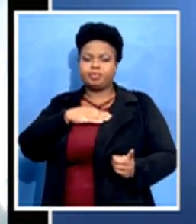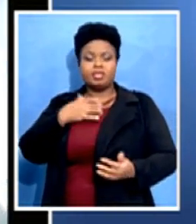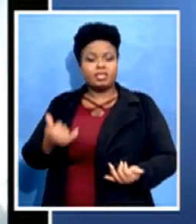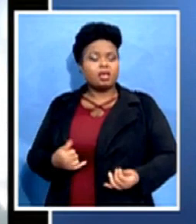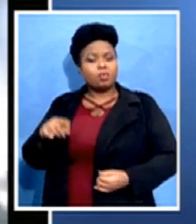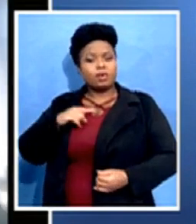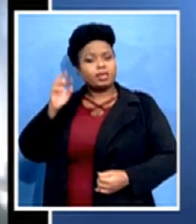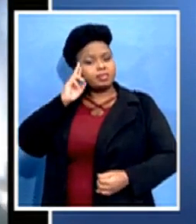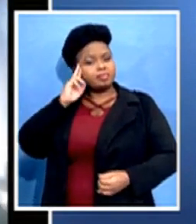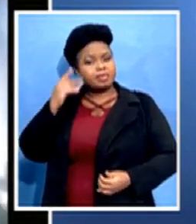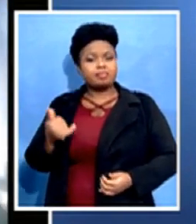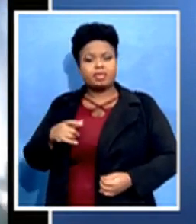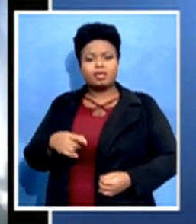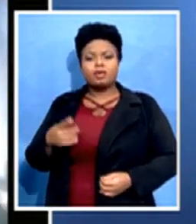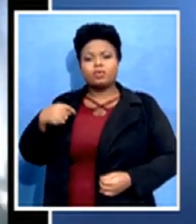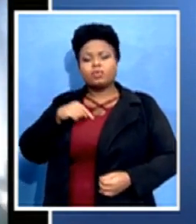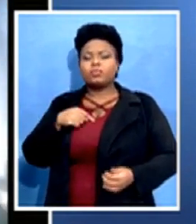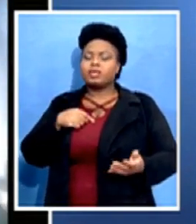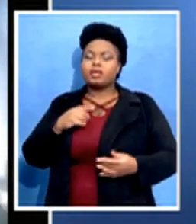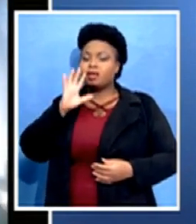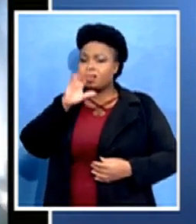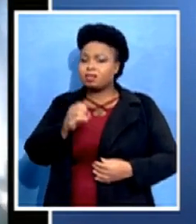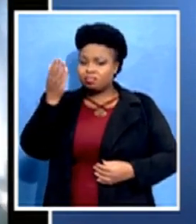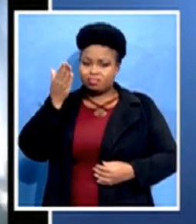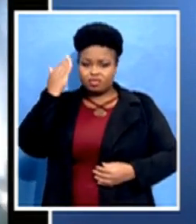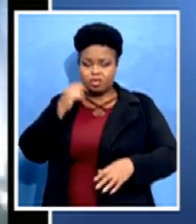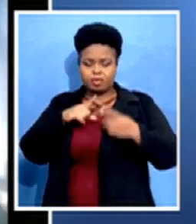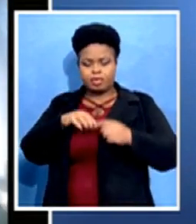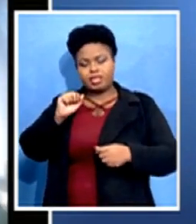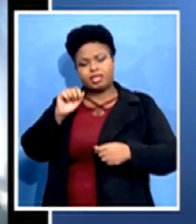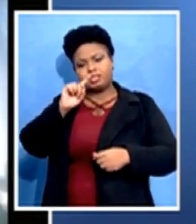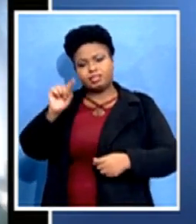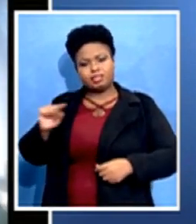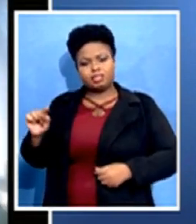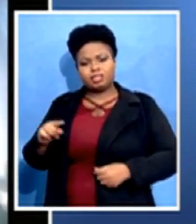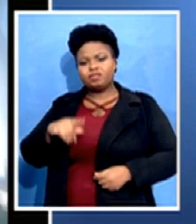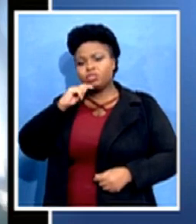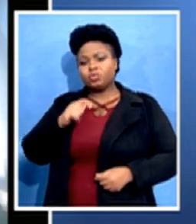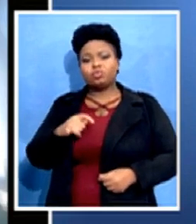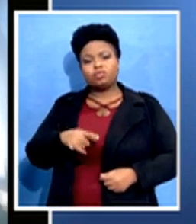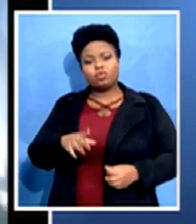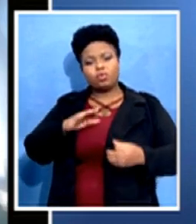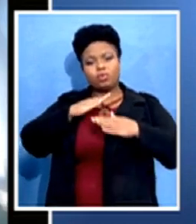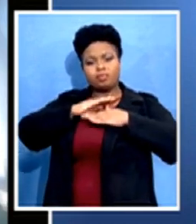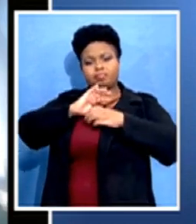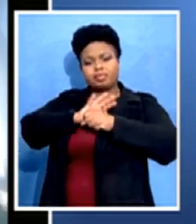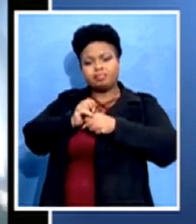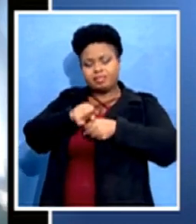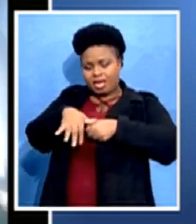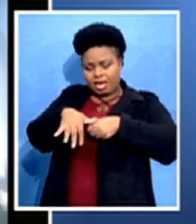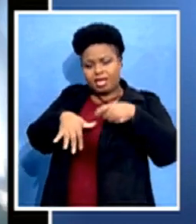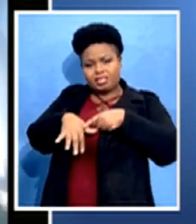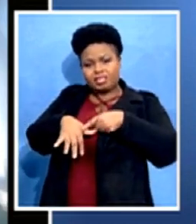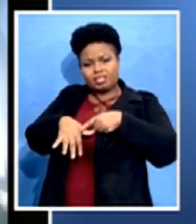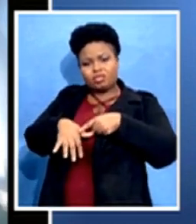of AstraZeneca, where the effectiveness, in as far as the new variant or strain that has been discovered